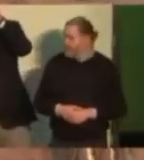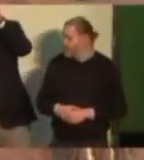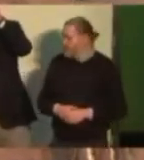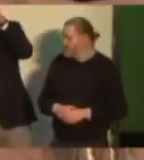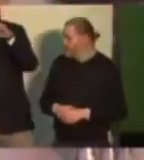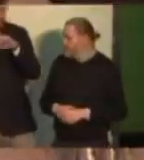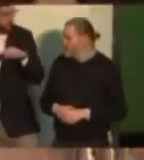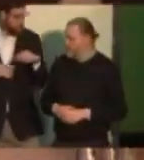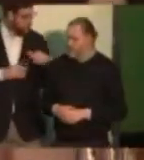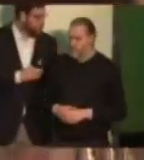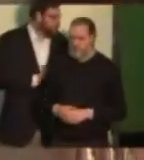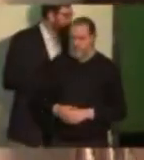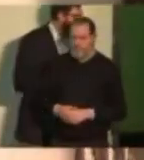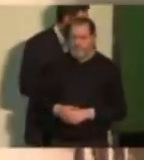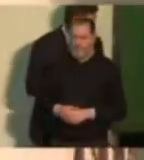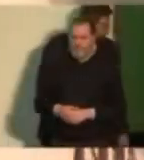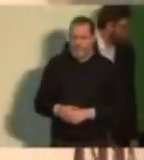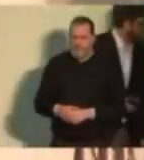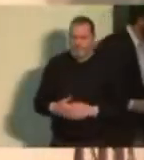Thank you.